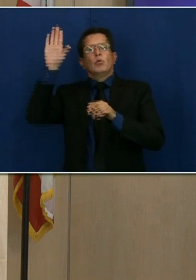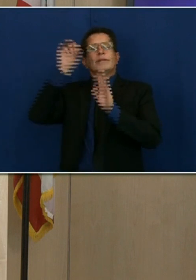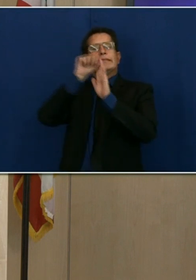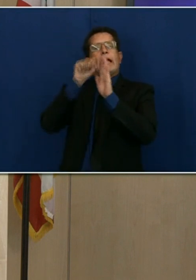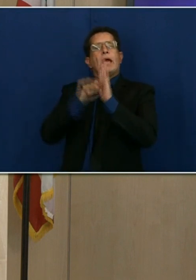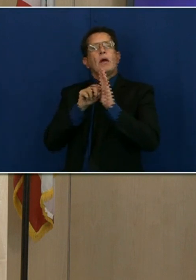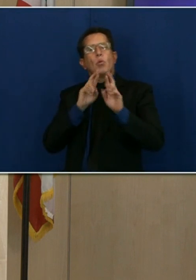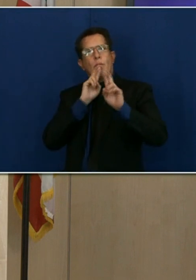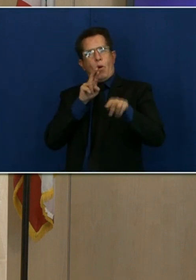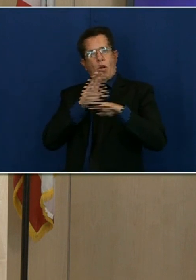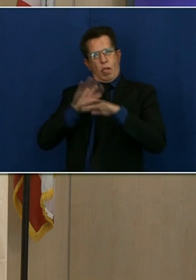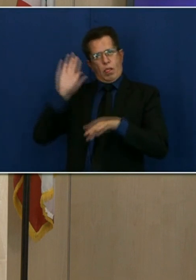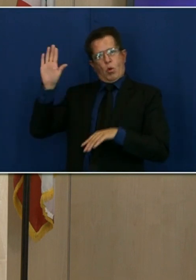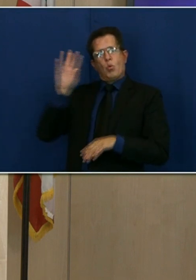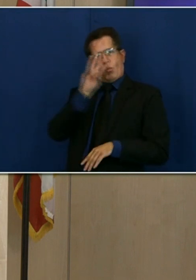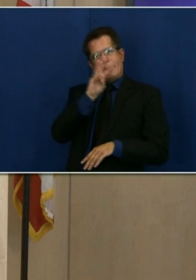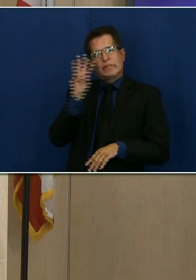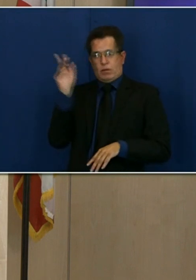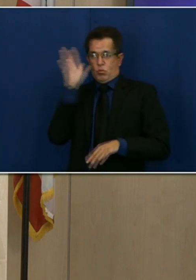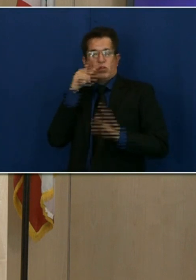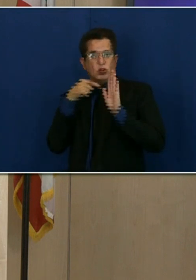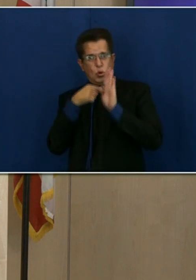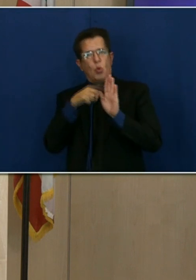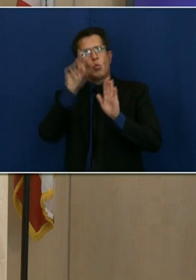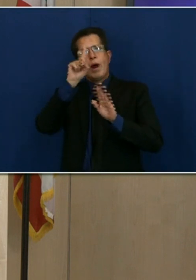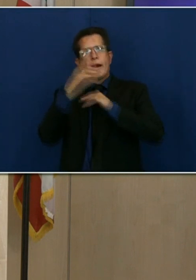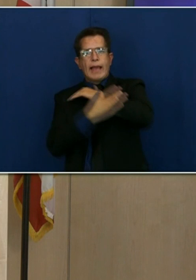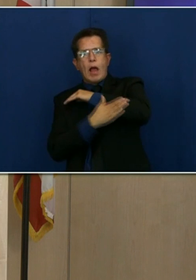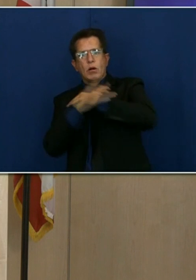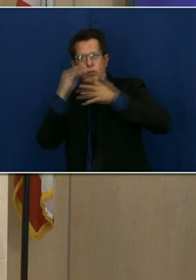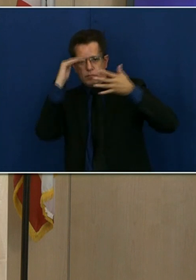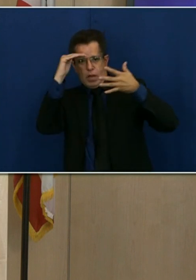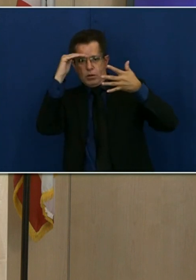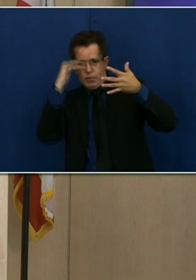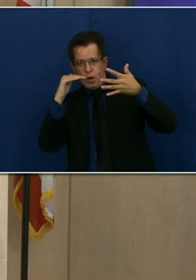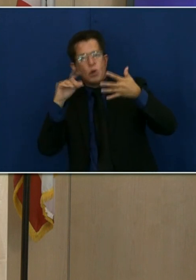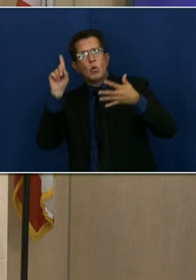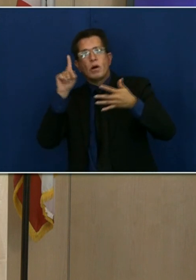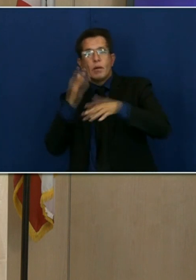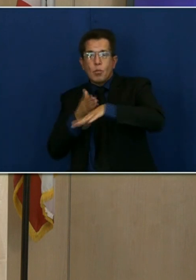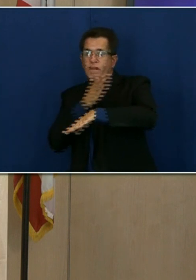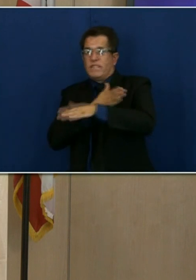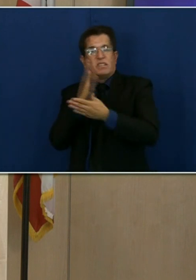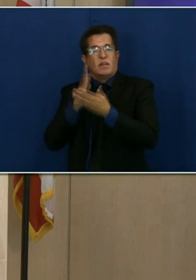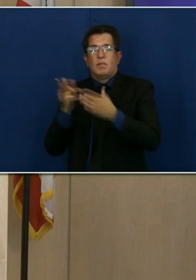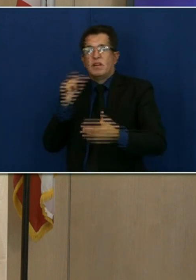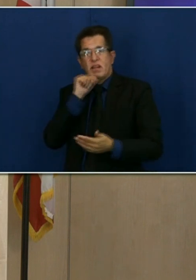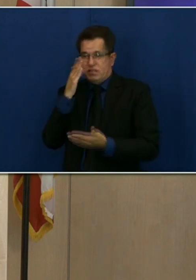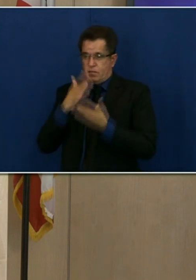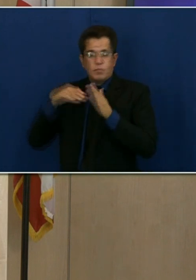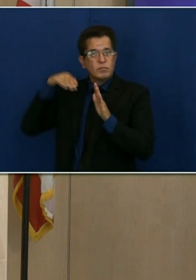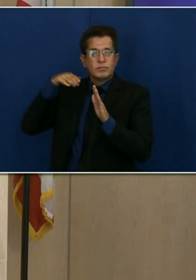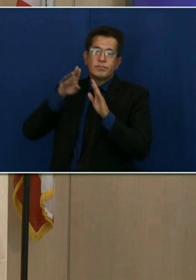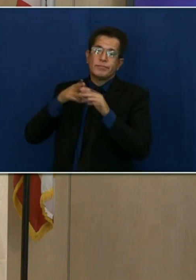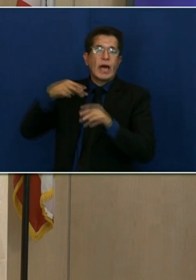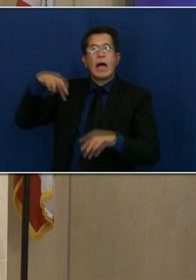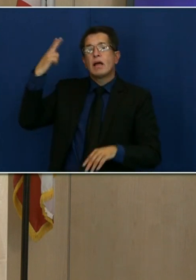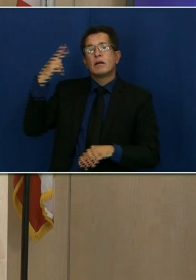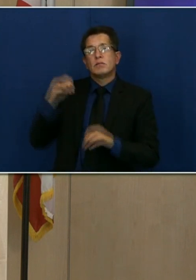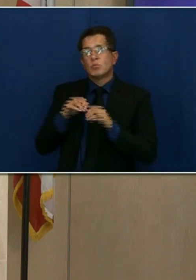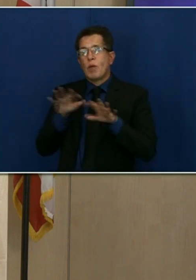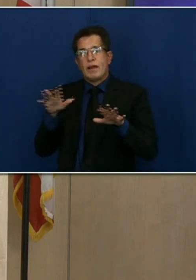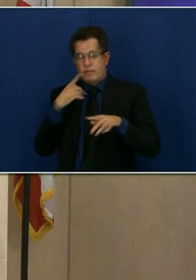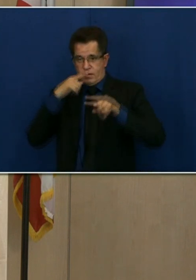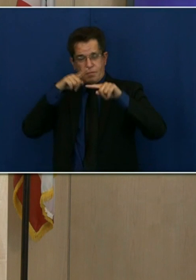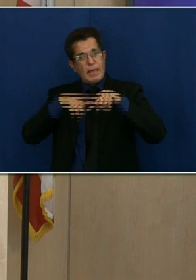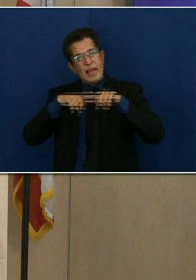report on their website, it shows what counties are improving, and some counties are not improving. It might depend on various factors,